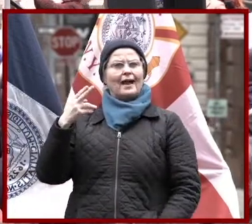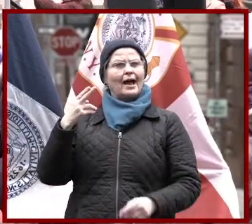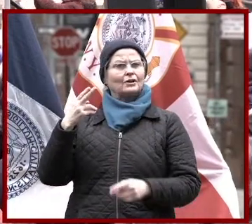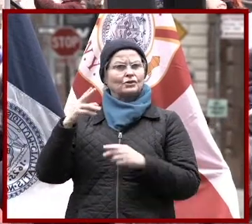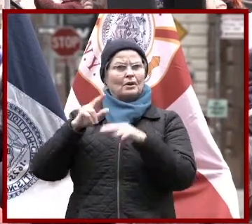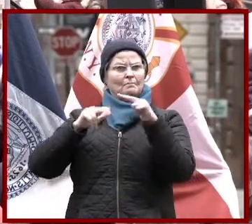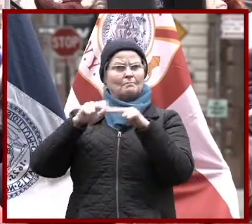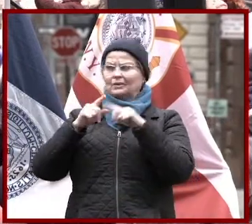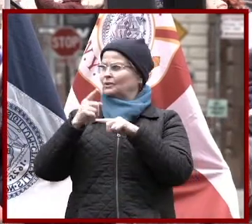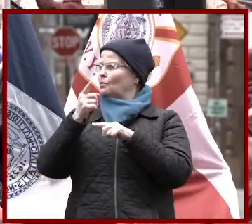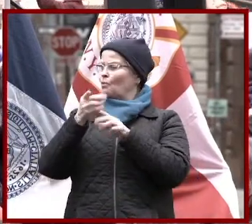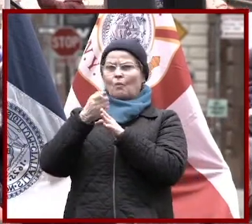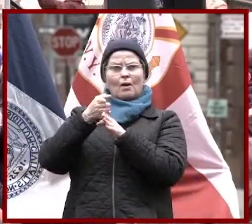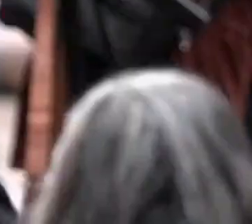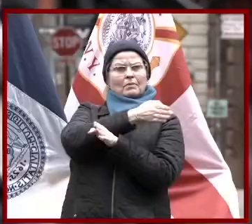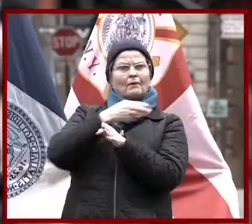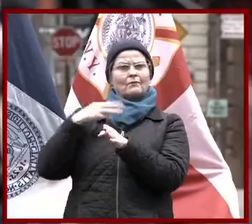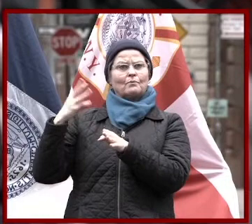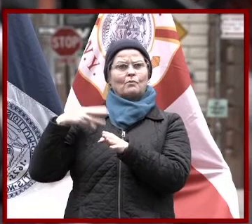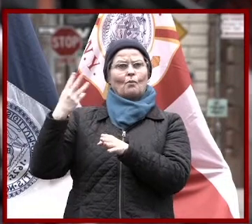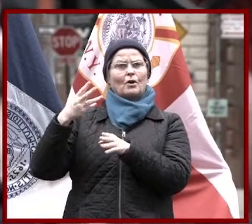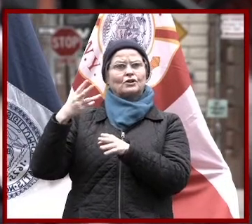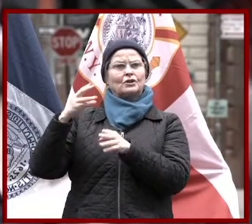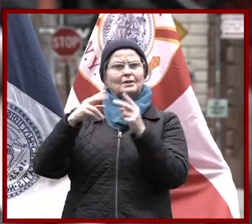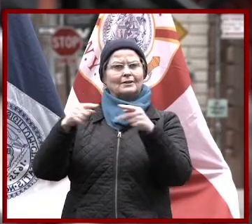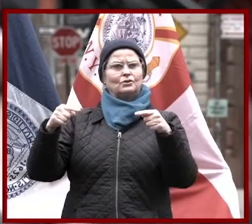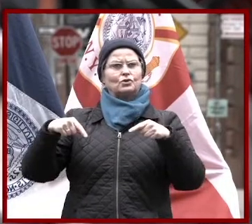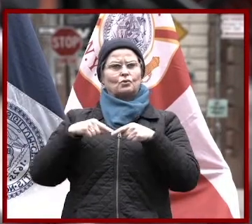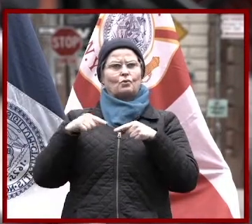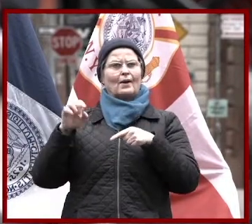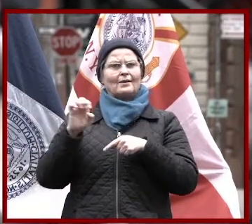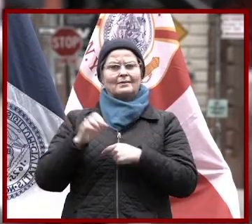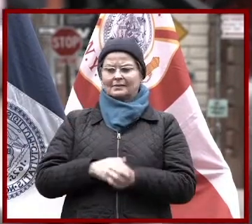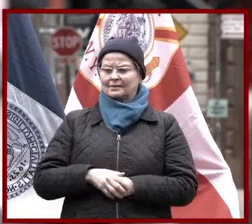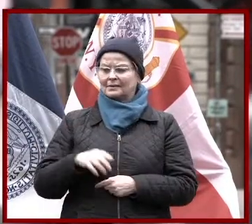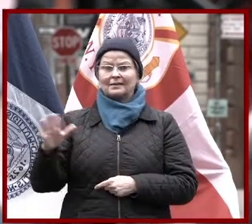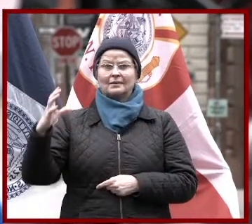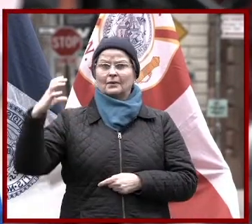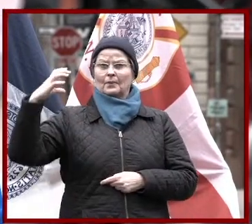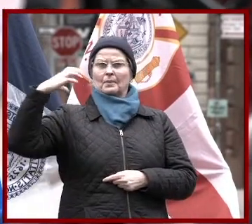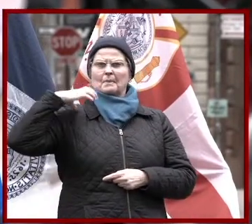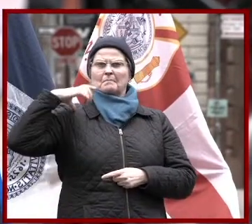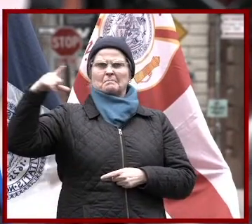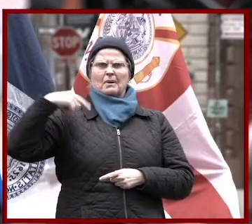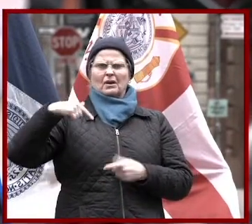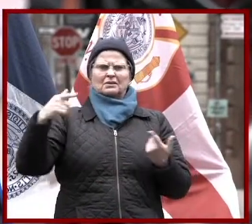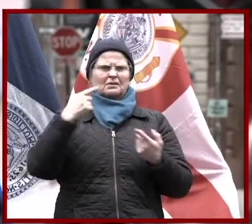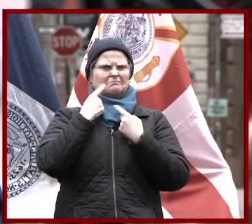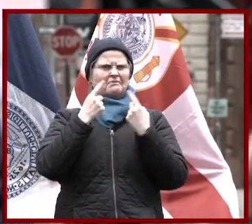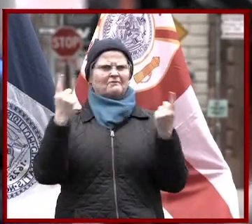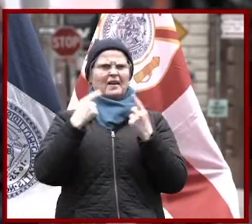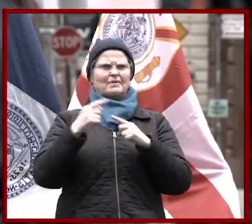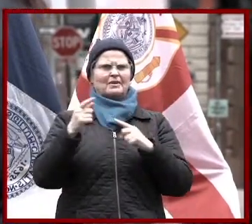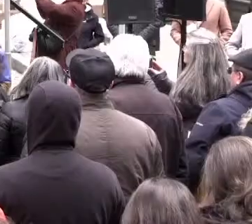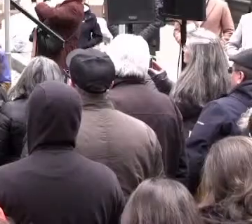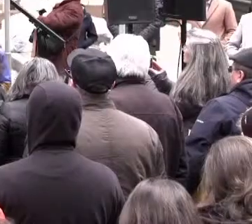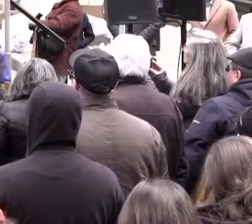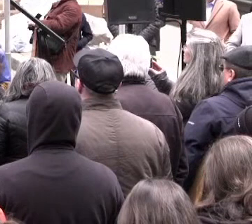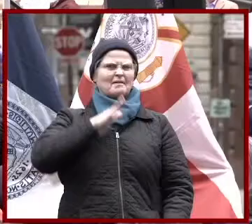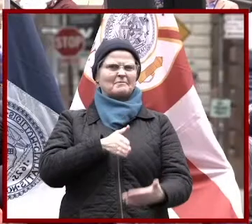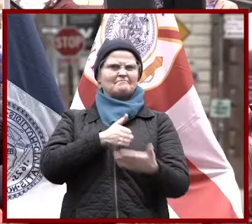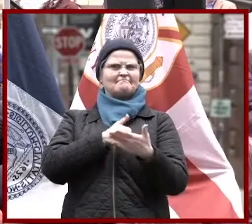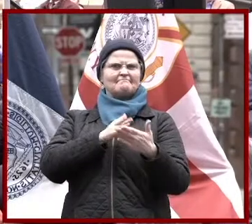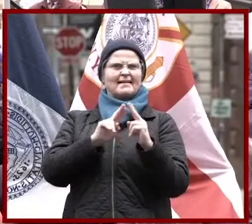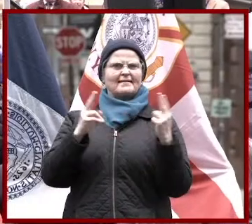of Washington Square Park. The bosses, known for their fierce anti-unionism, were on the top